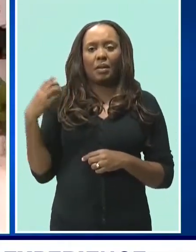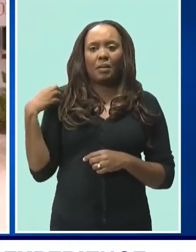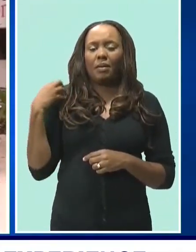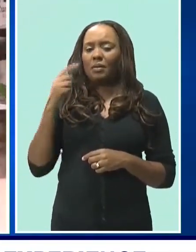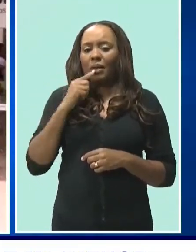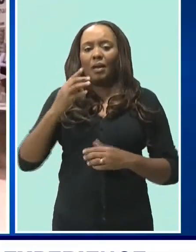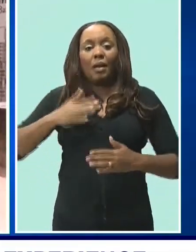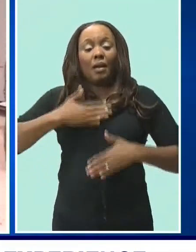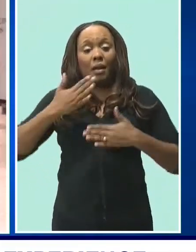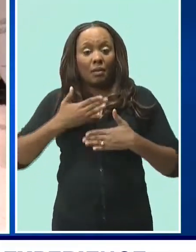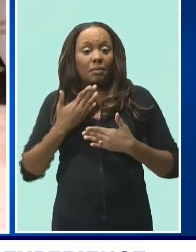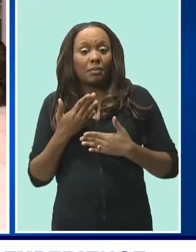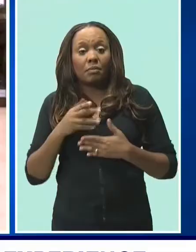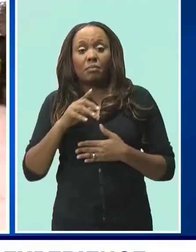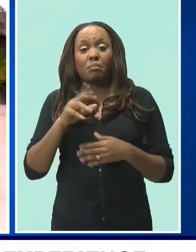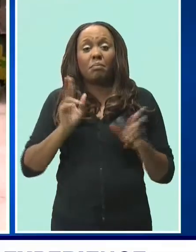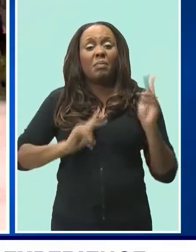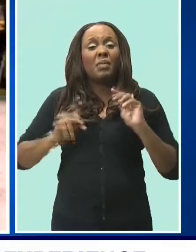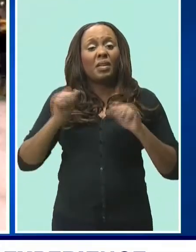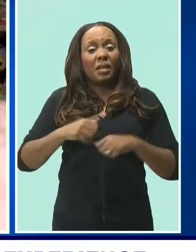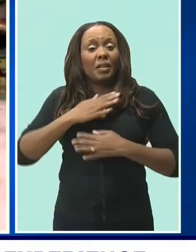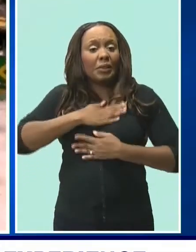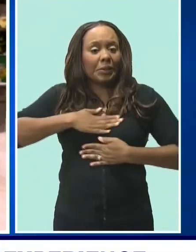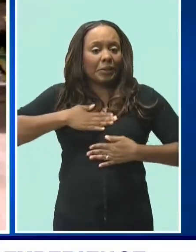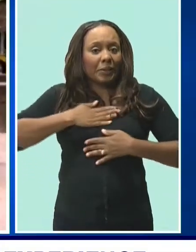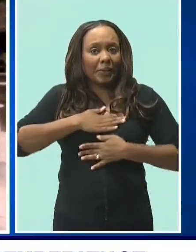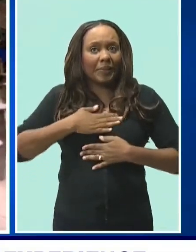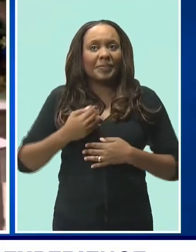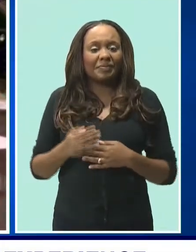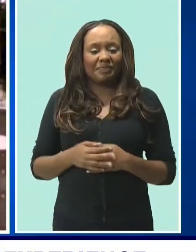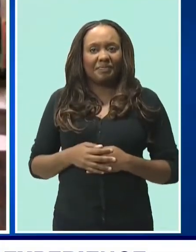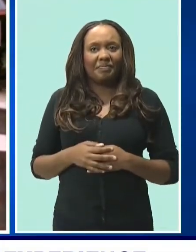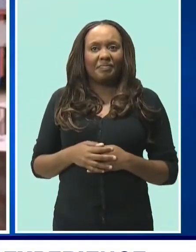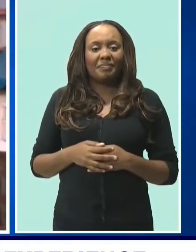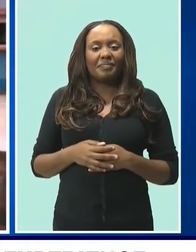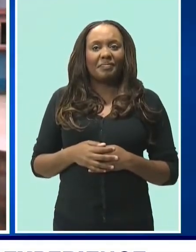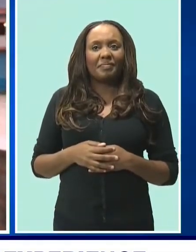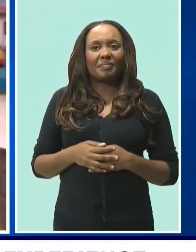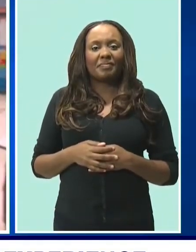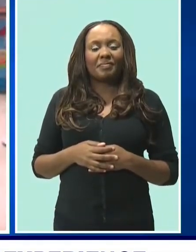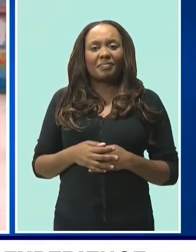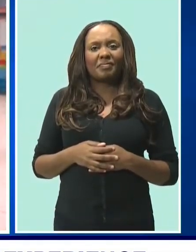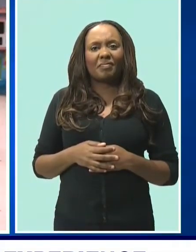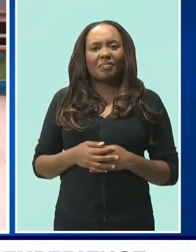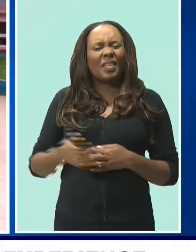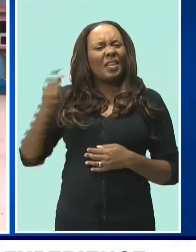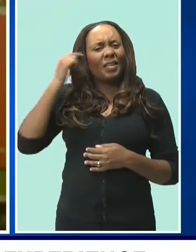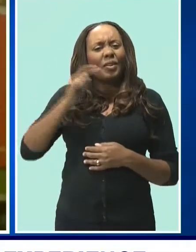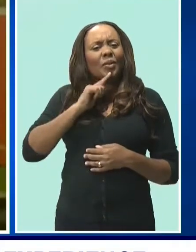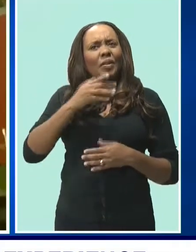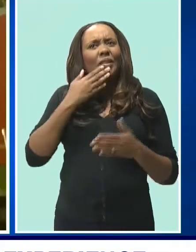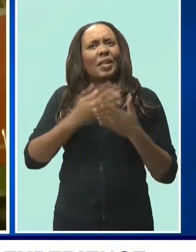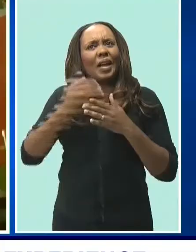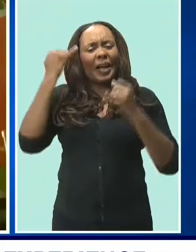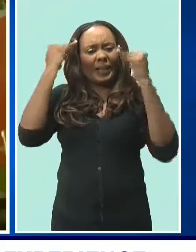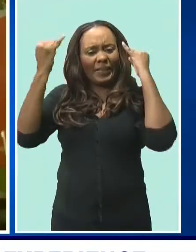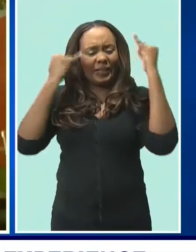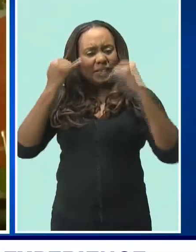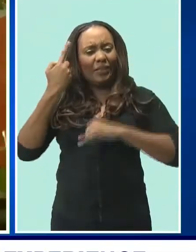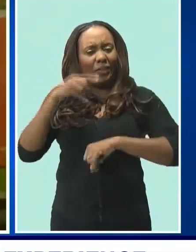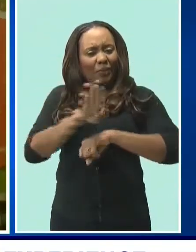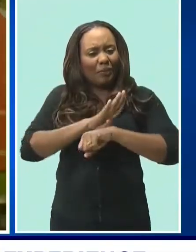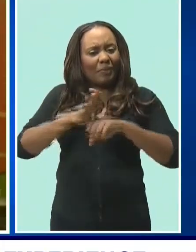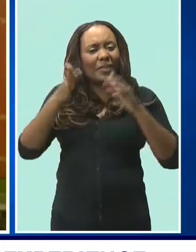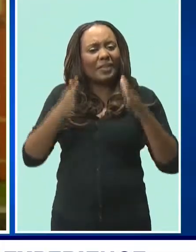it's something locals can enjoy as well. I think that this is a fantastic initiative, first of all, for Barbadians,